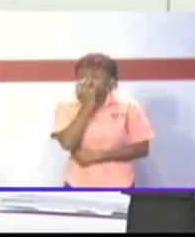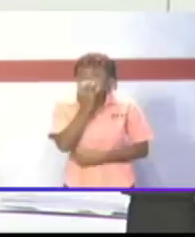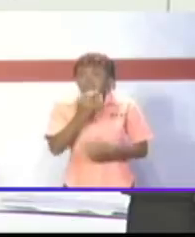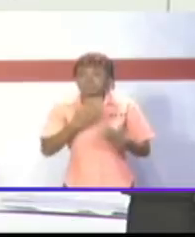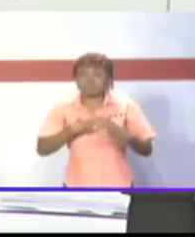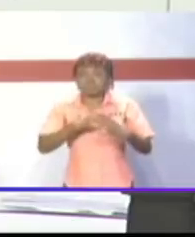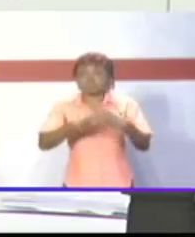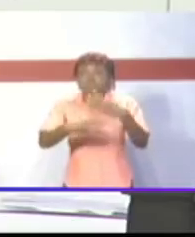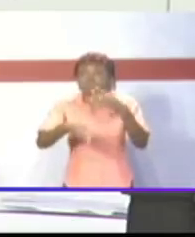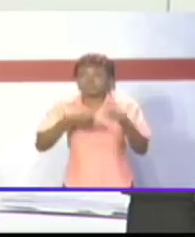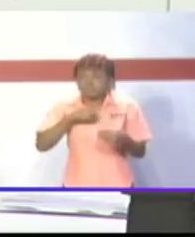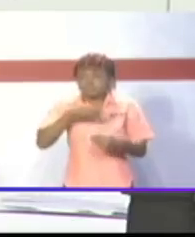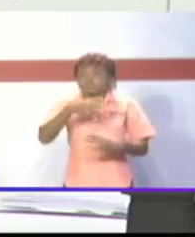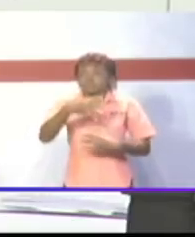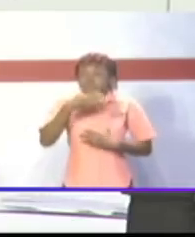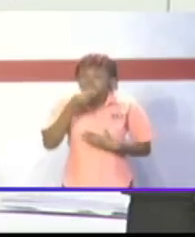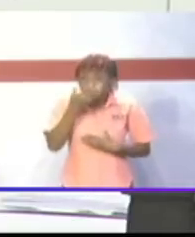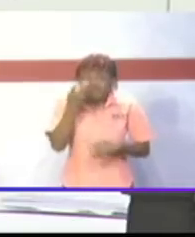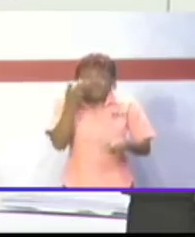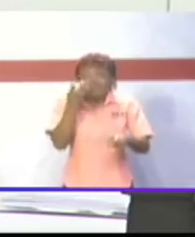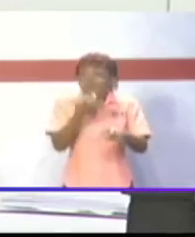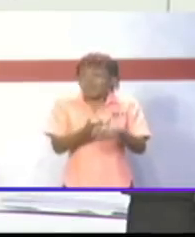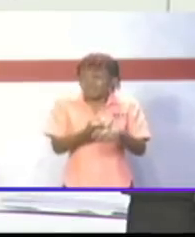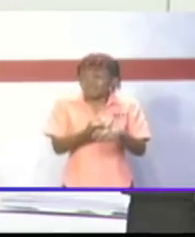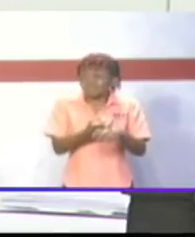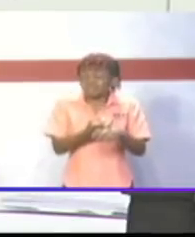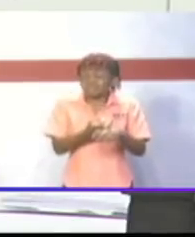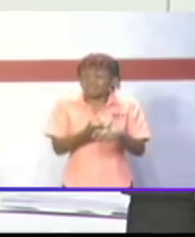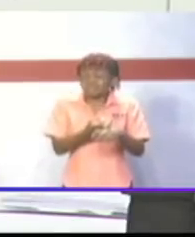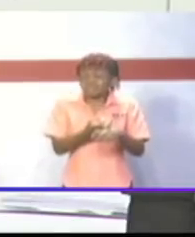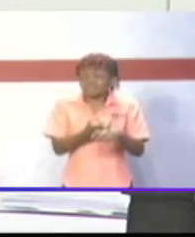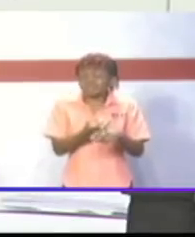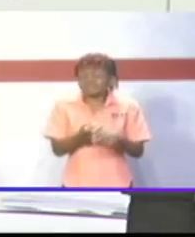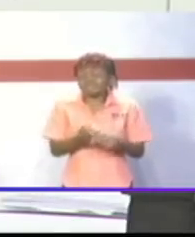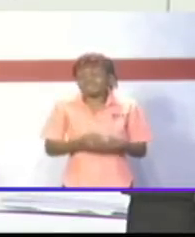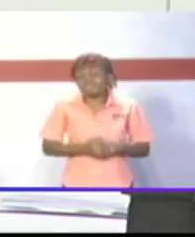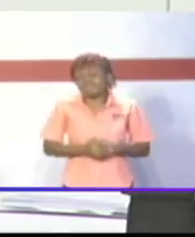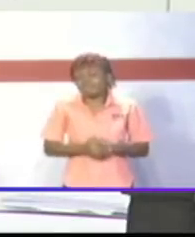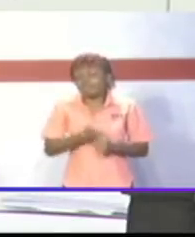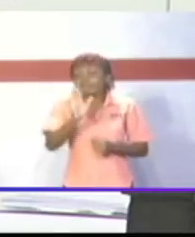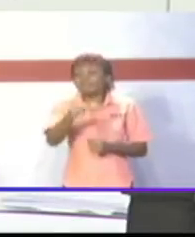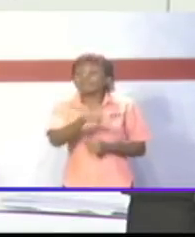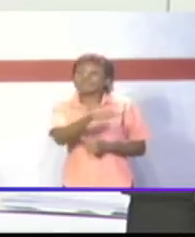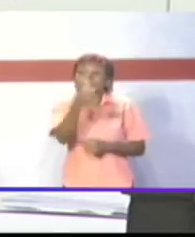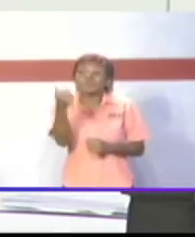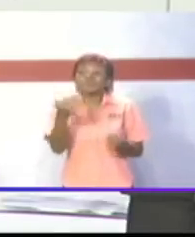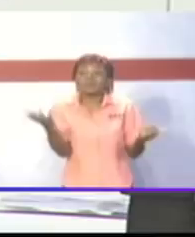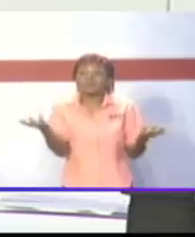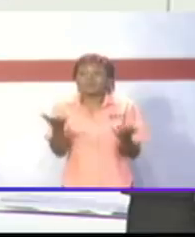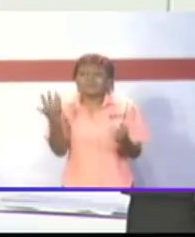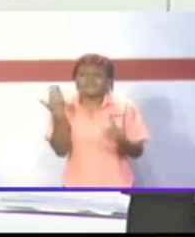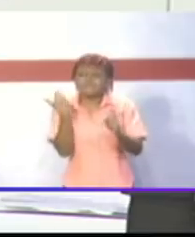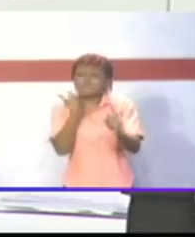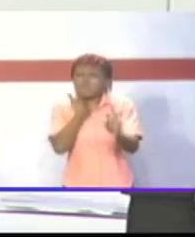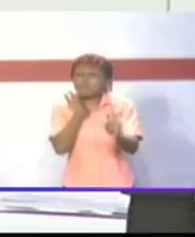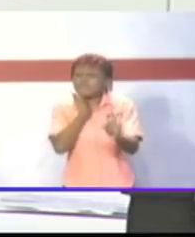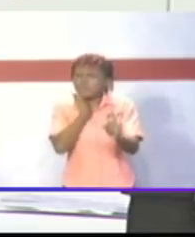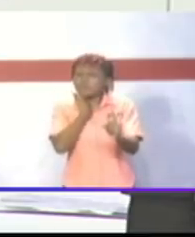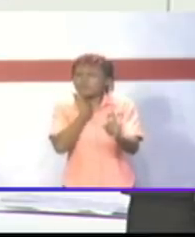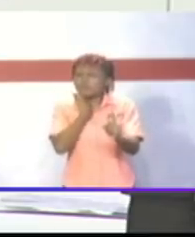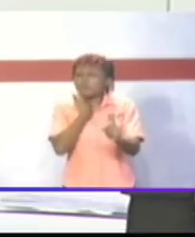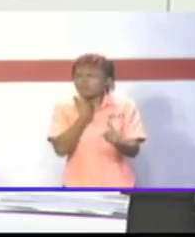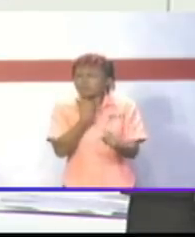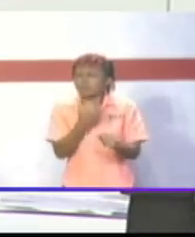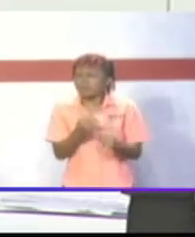the SpO2 or the oxygen concentration. Then there are other signs like a fever. Again, can be monitored and measured at